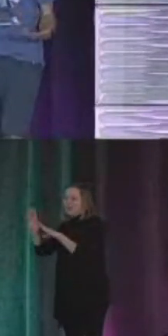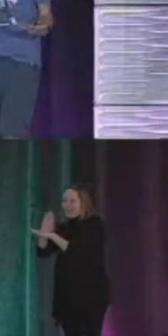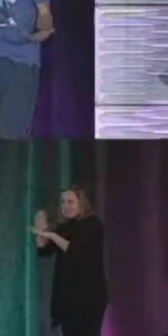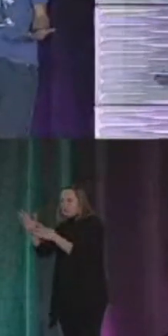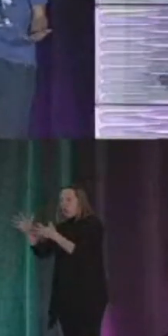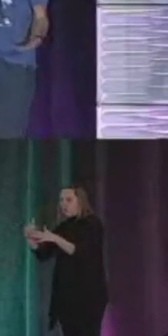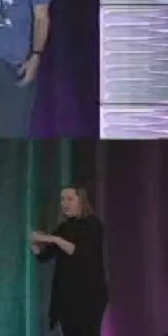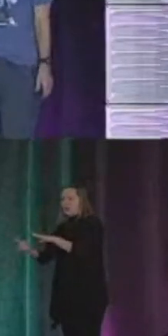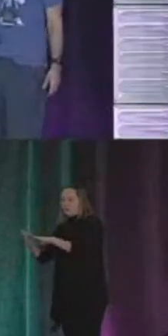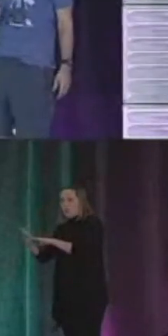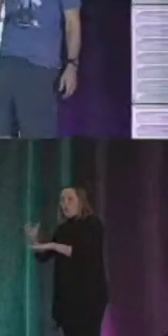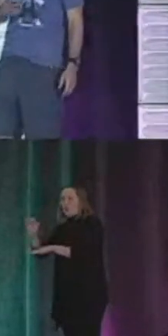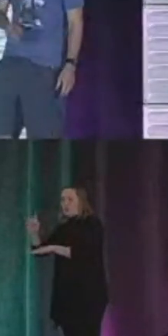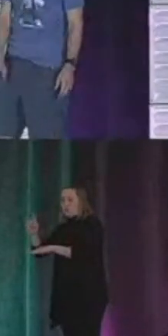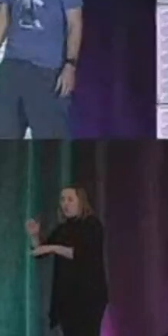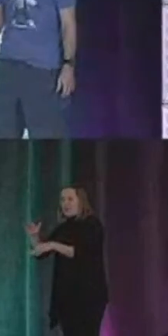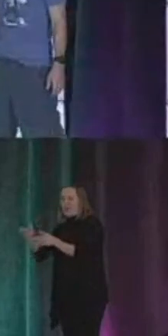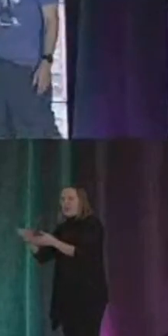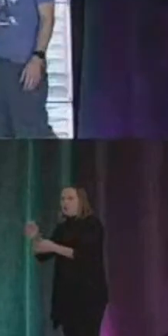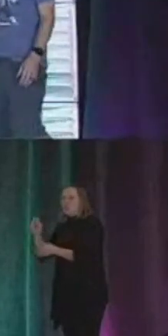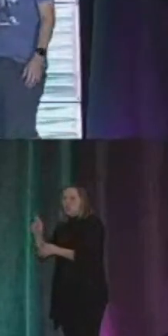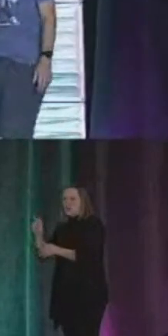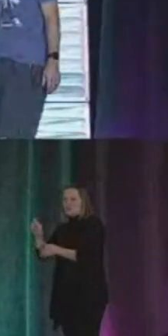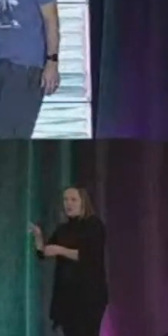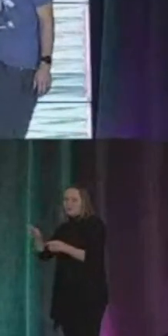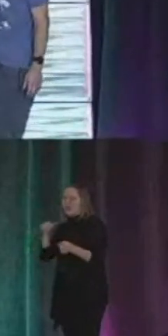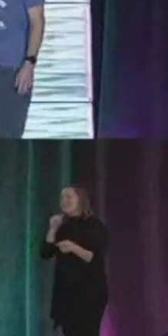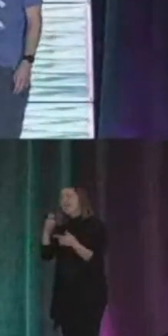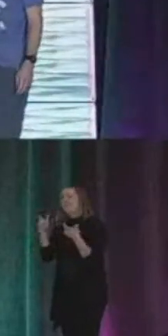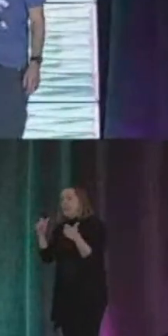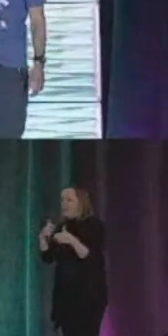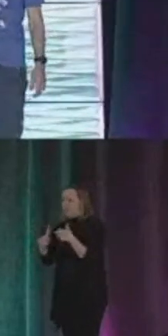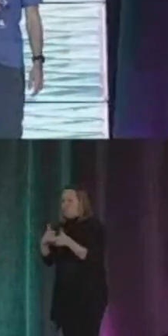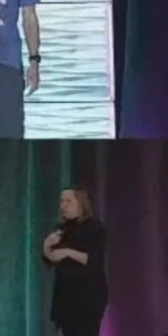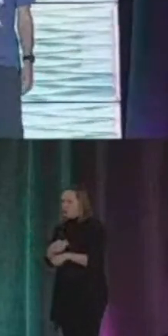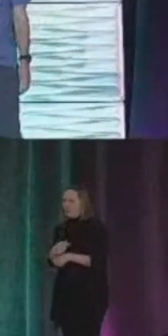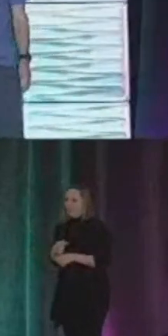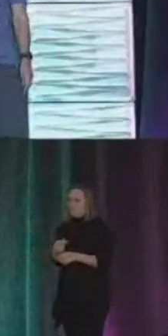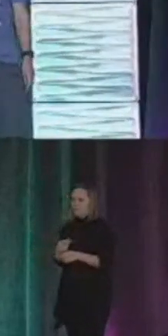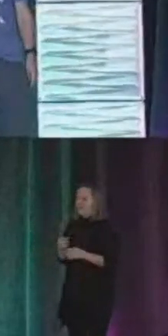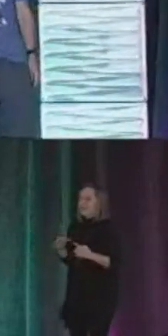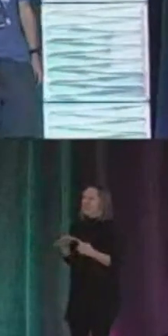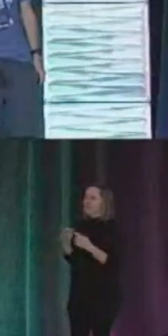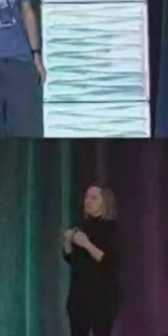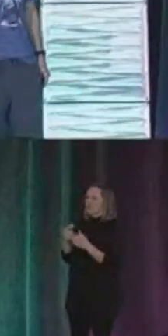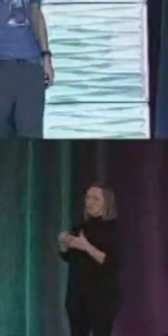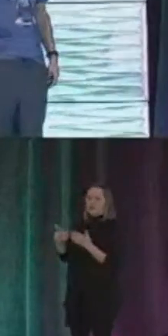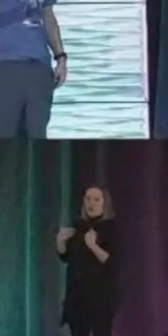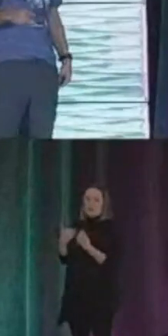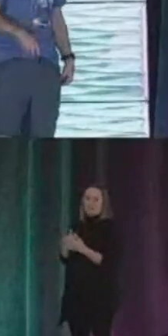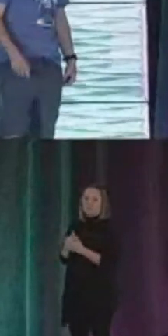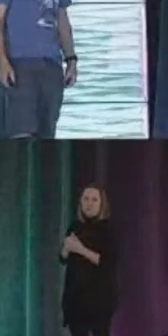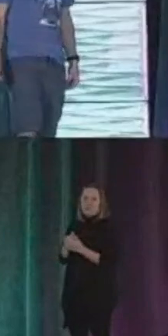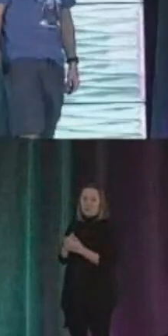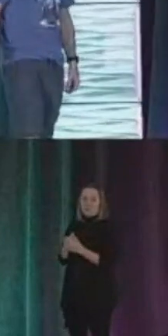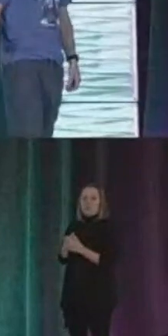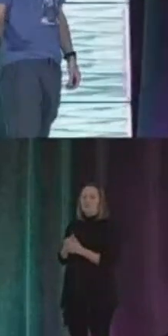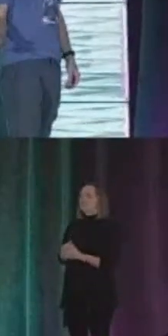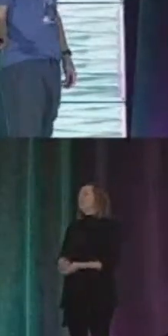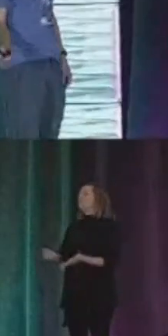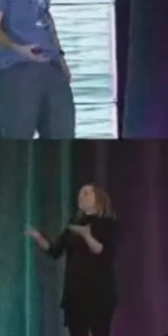running code on a server. So I don't really think this is a huge issue, especially with what you get out of that. Server